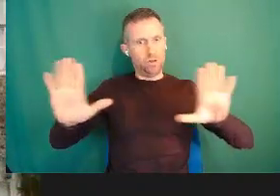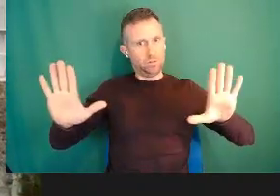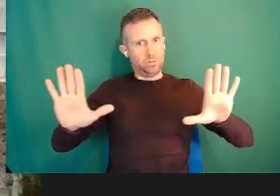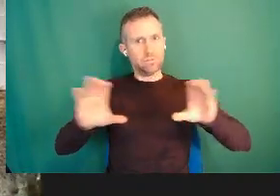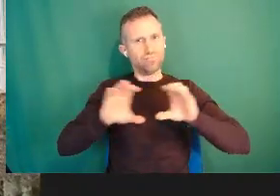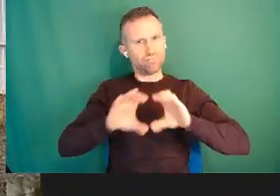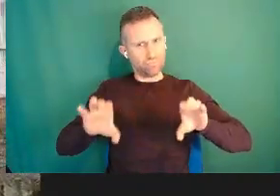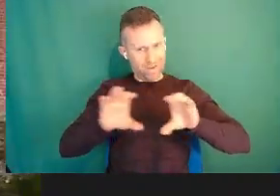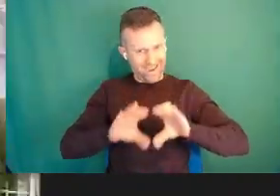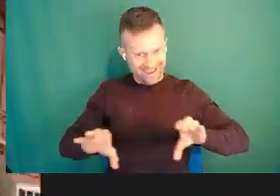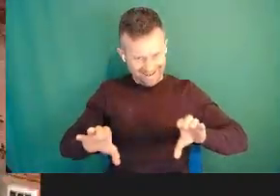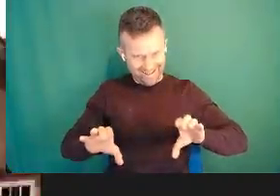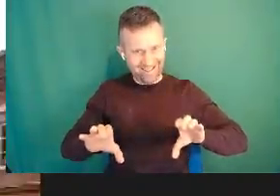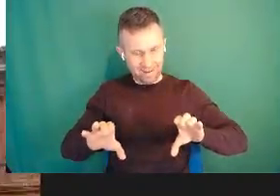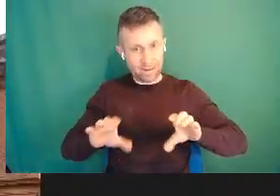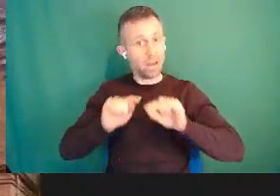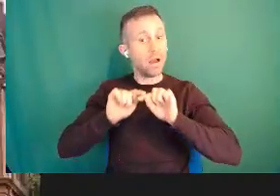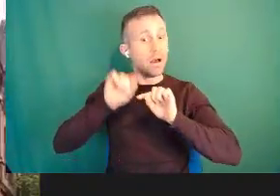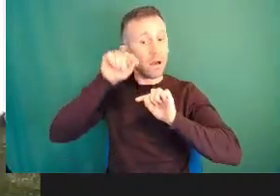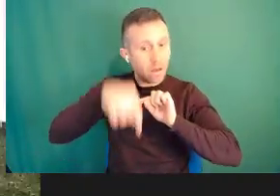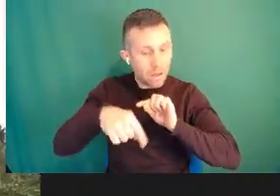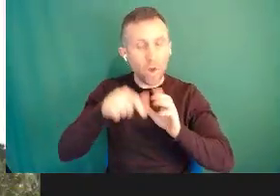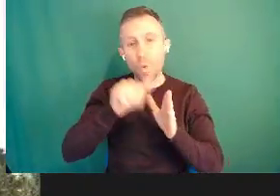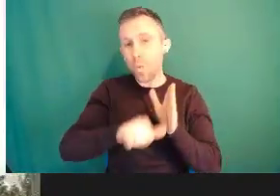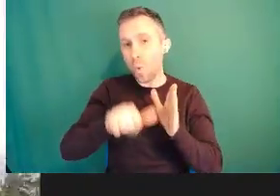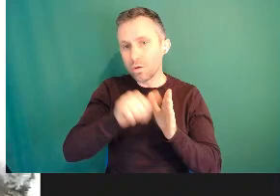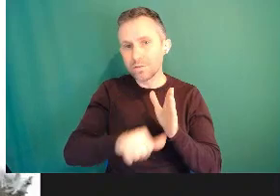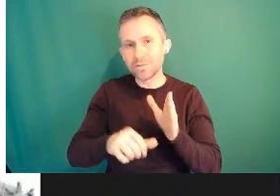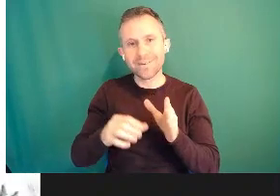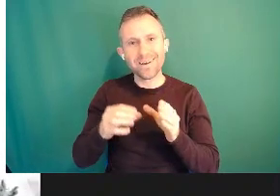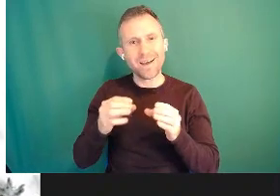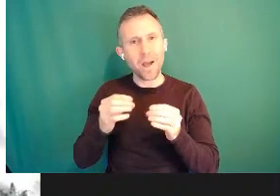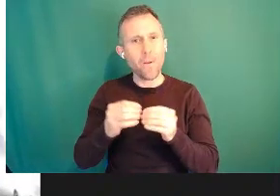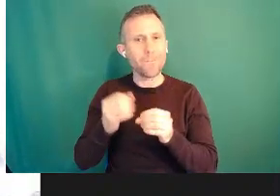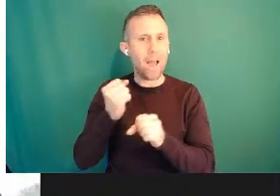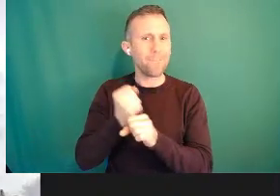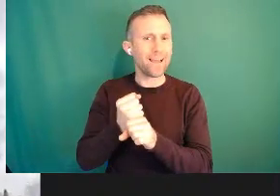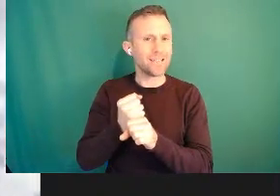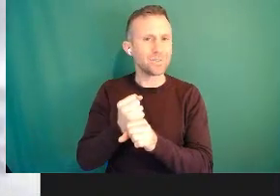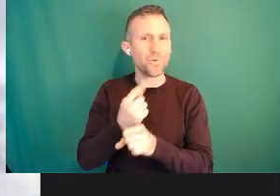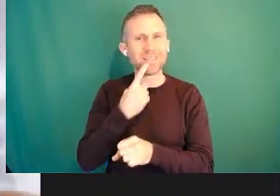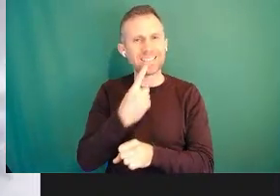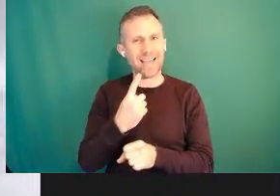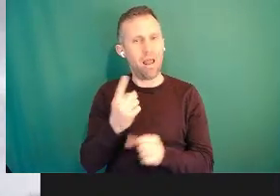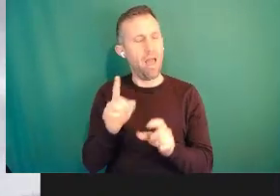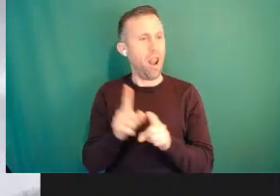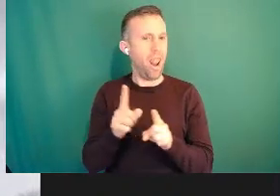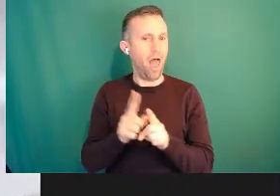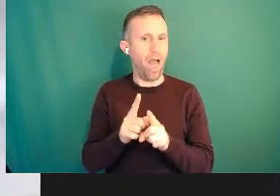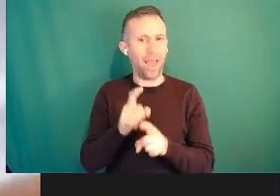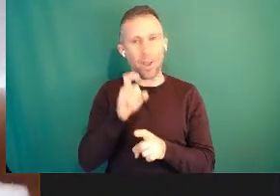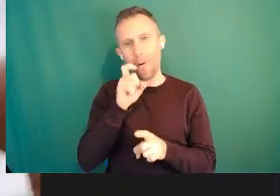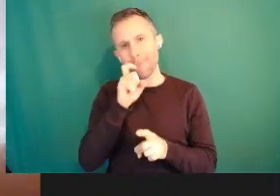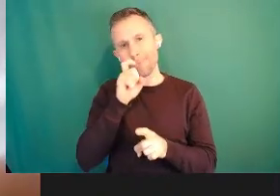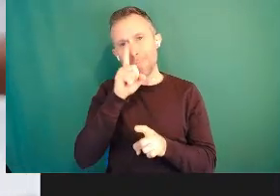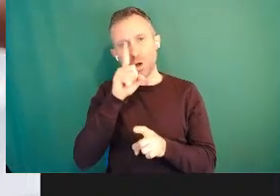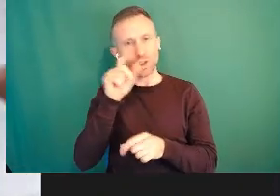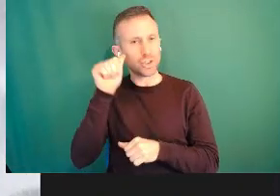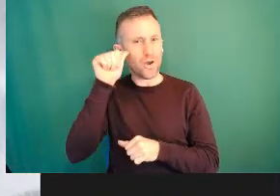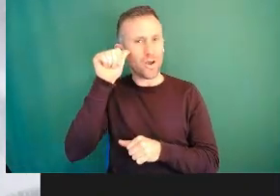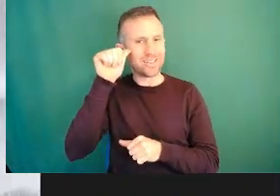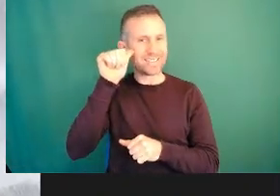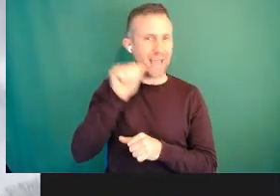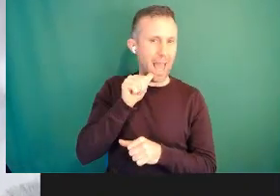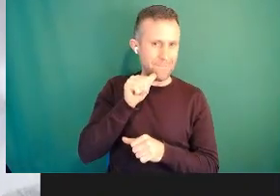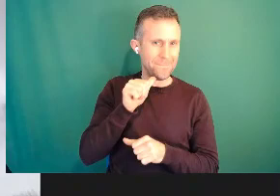And through this window over here, I don't know if you can see that, but there is a wooden post